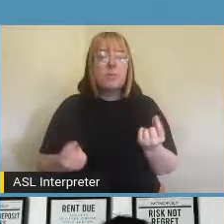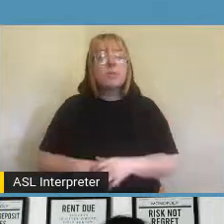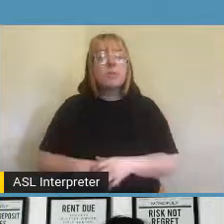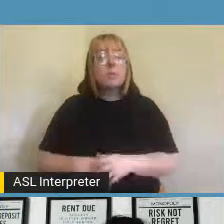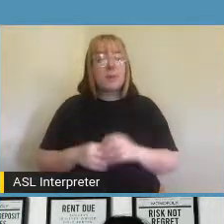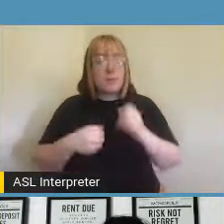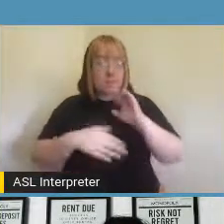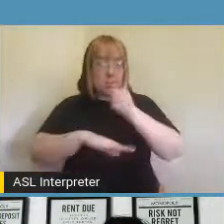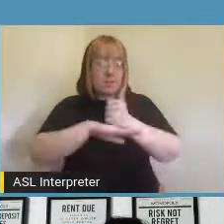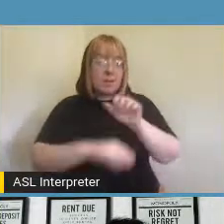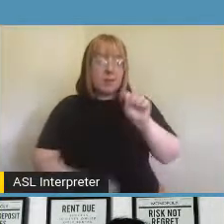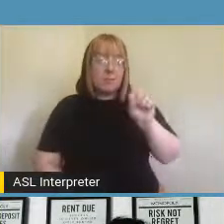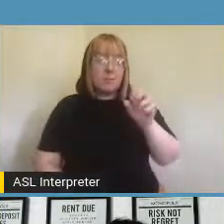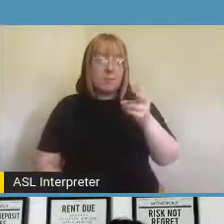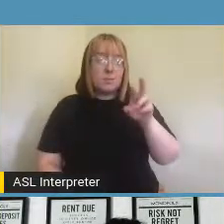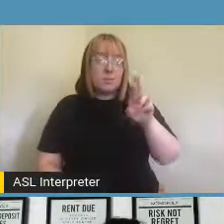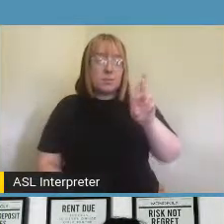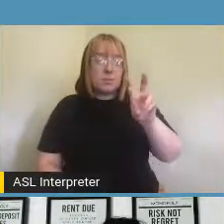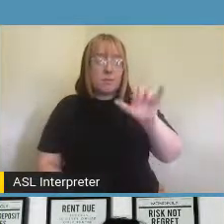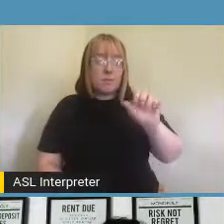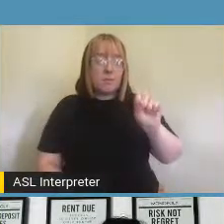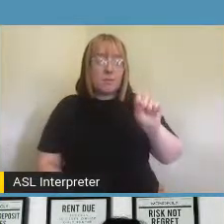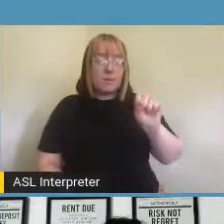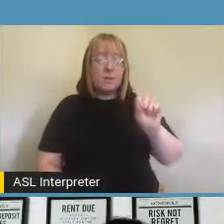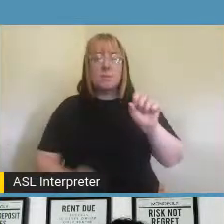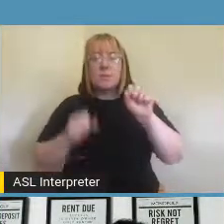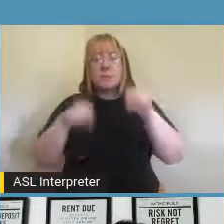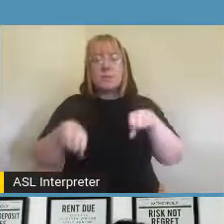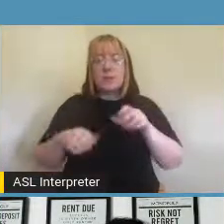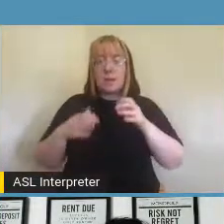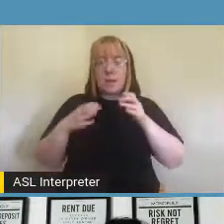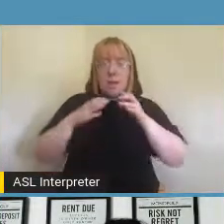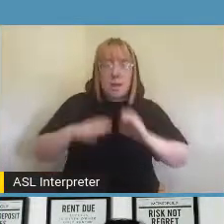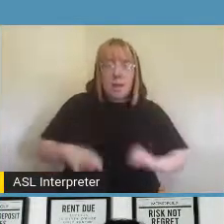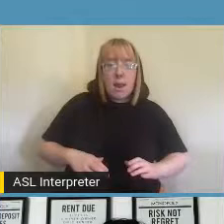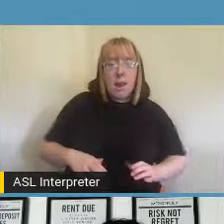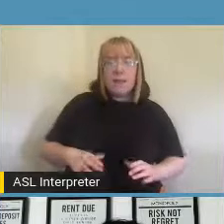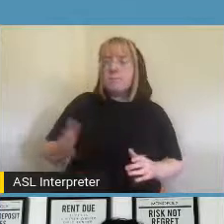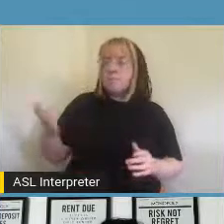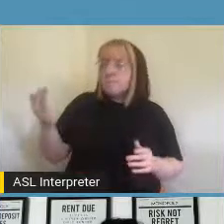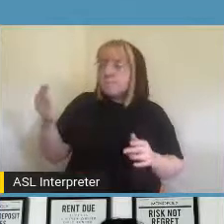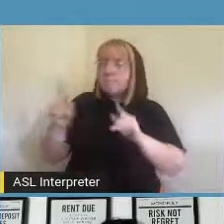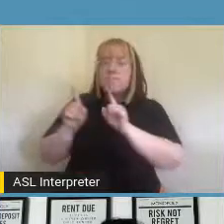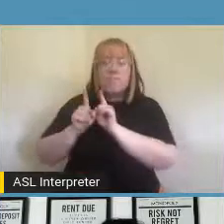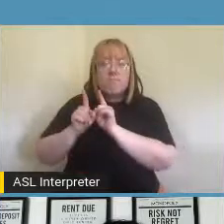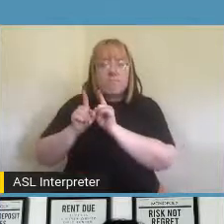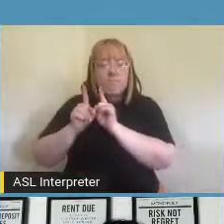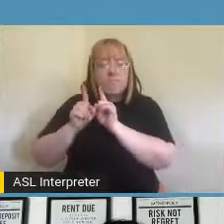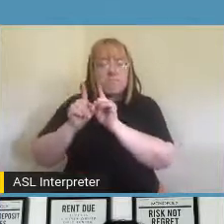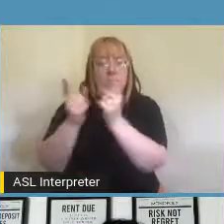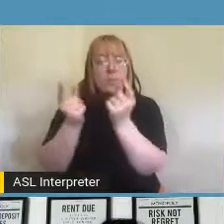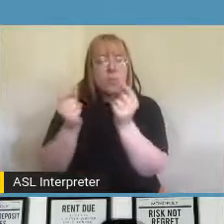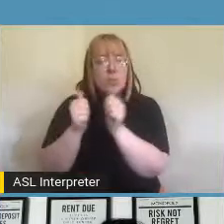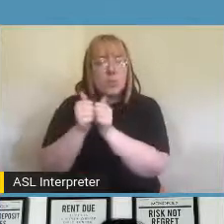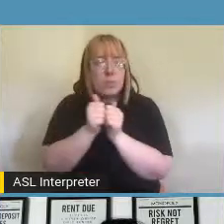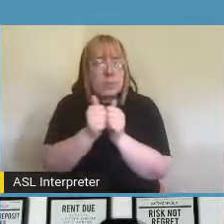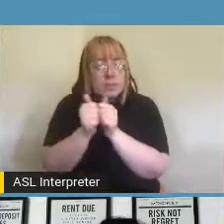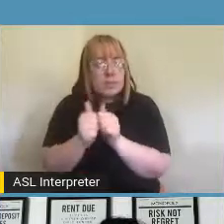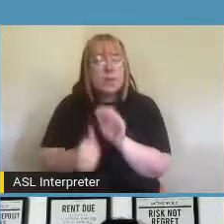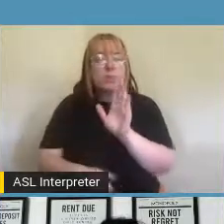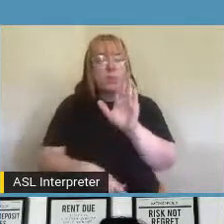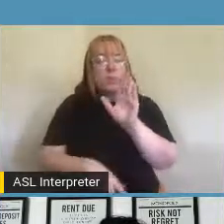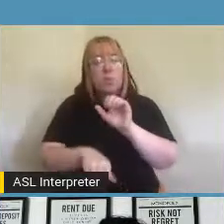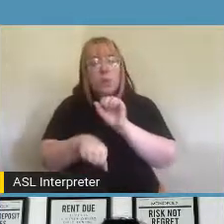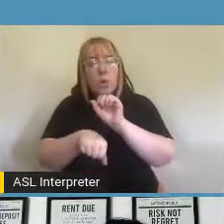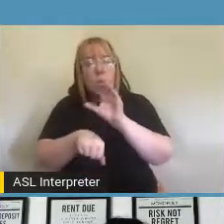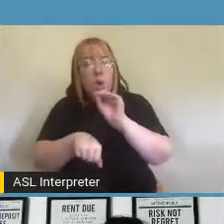surveys that we can walk our clients through. In this case, this might be your colleagues, your employees, to kind of